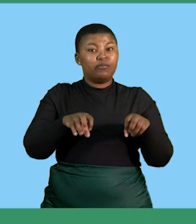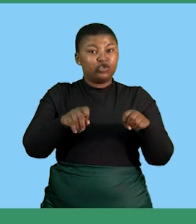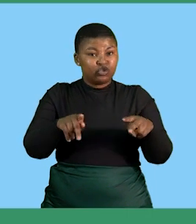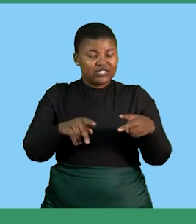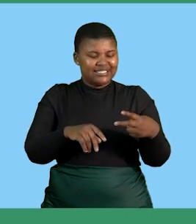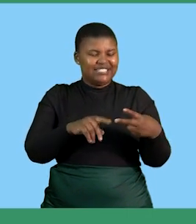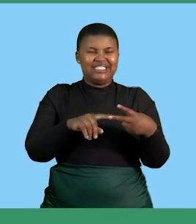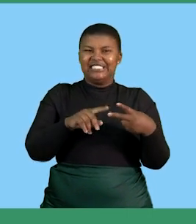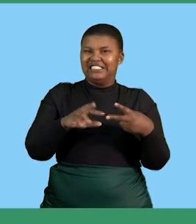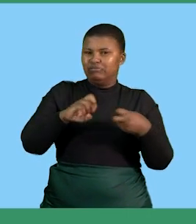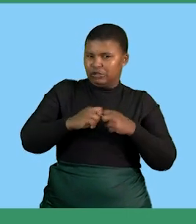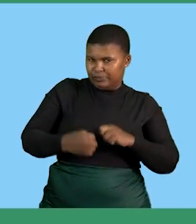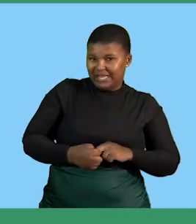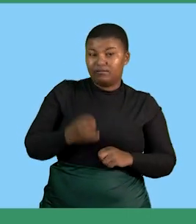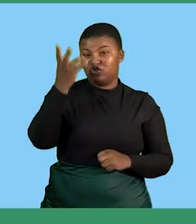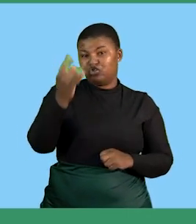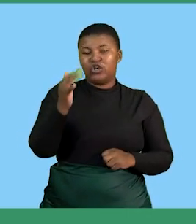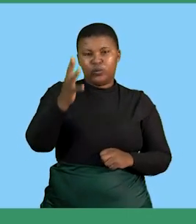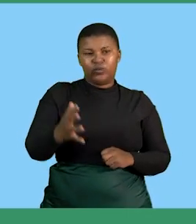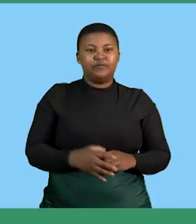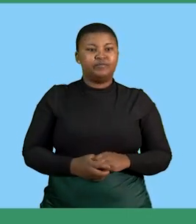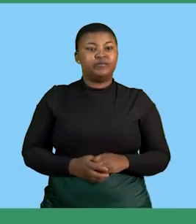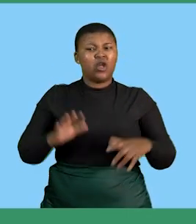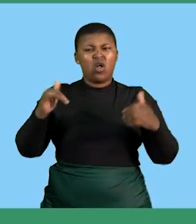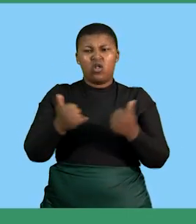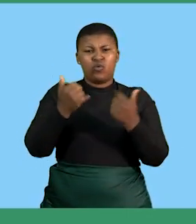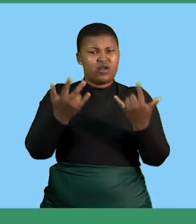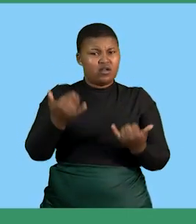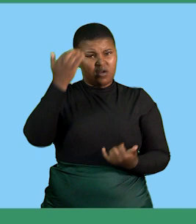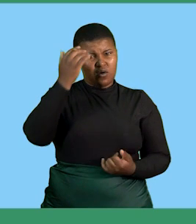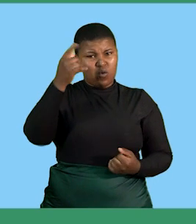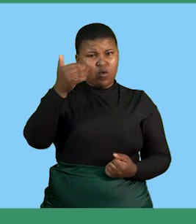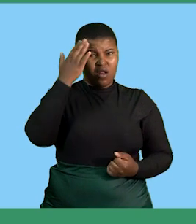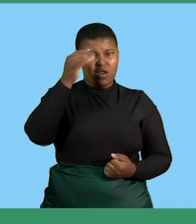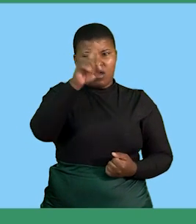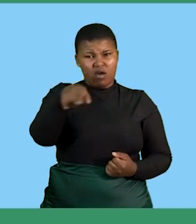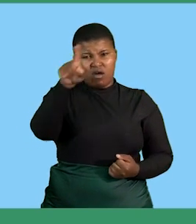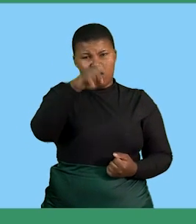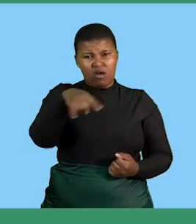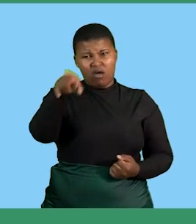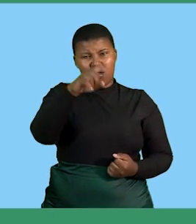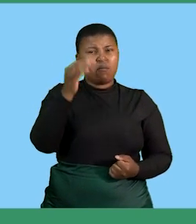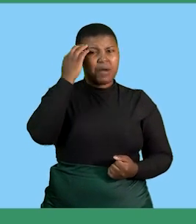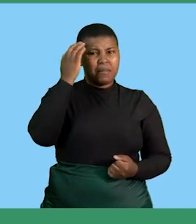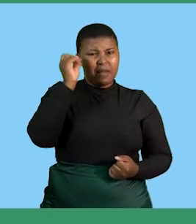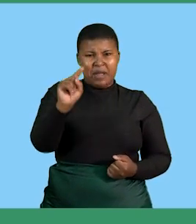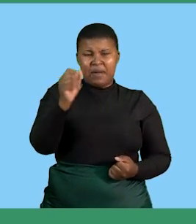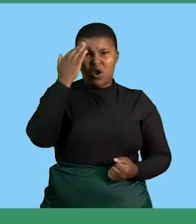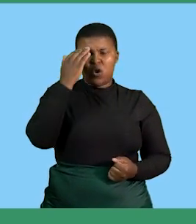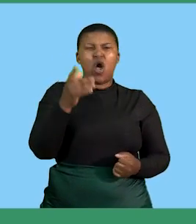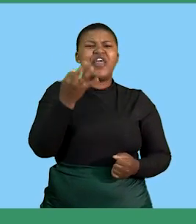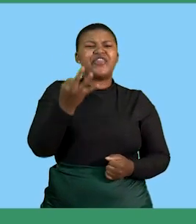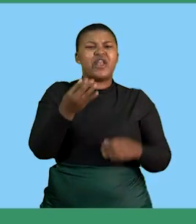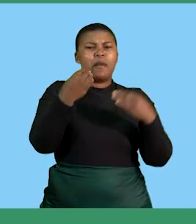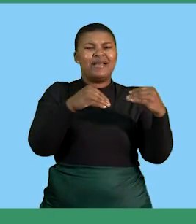opportunities and threats. Now you should already be familiar with this little diagram where we illustrate the three